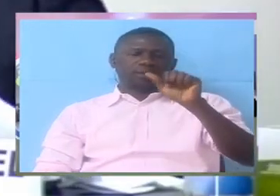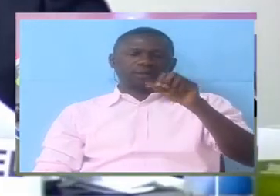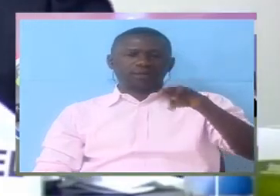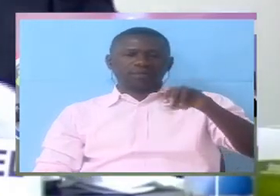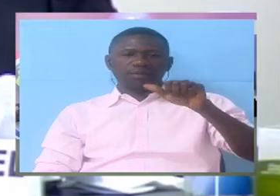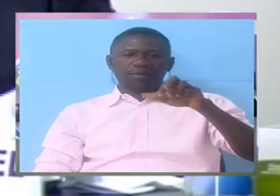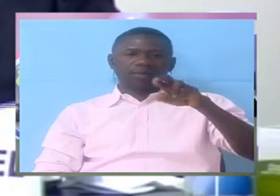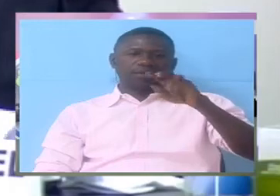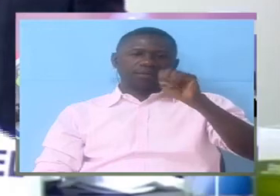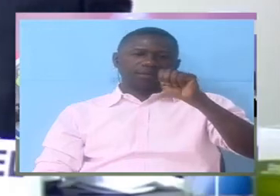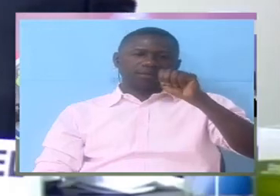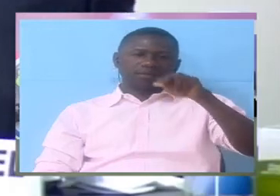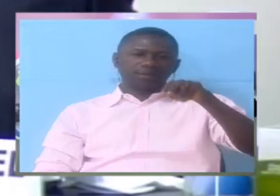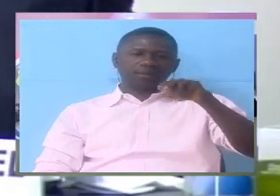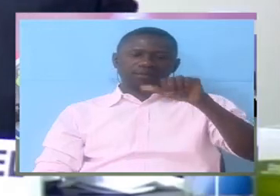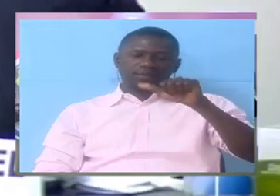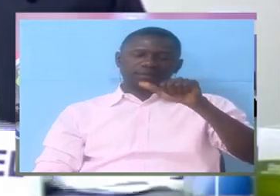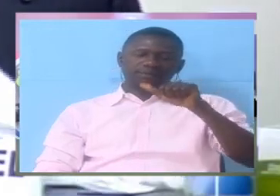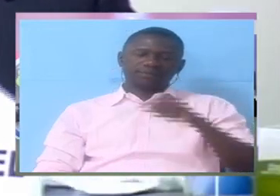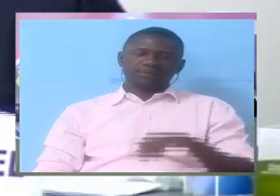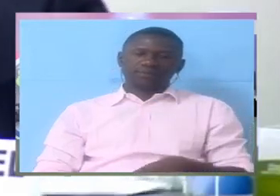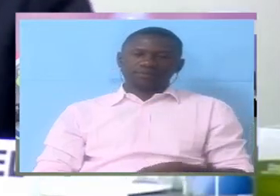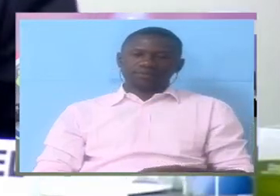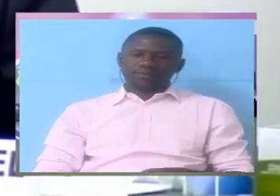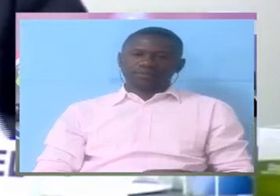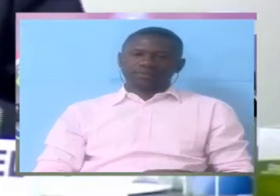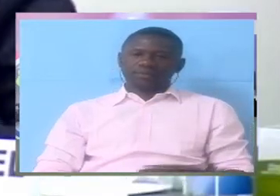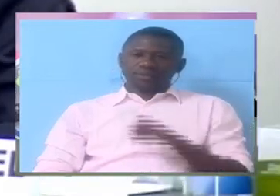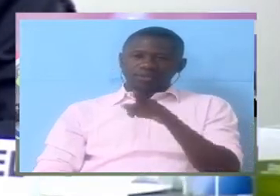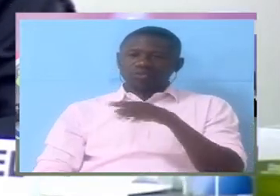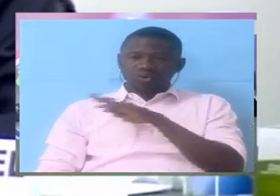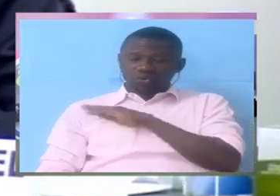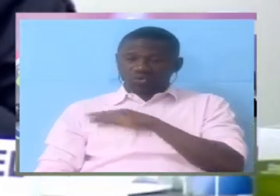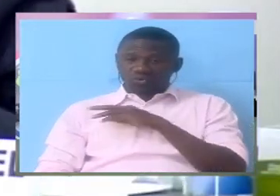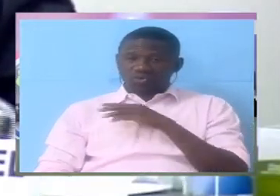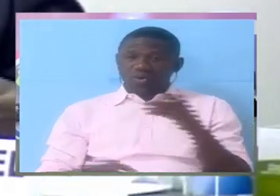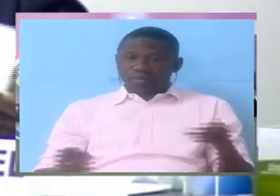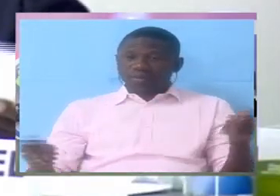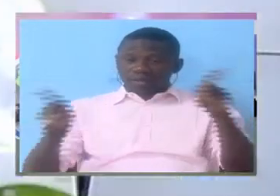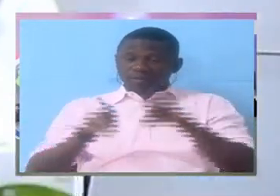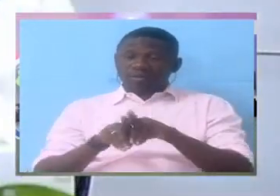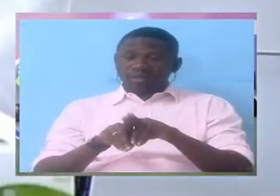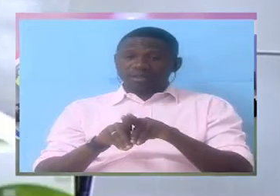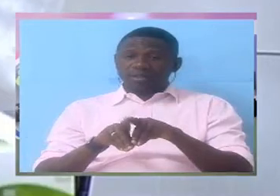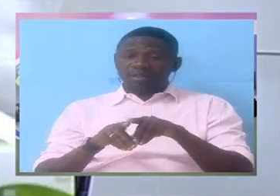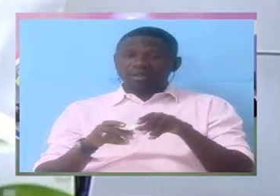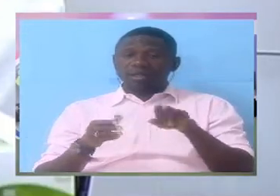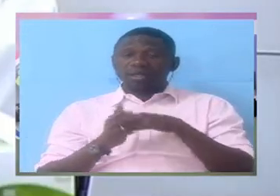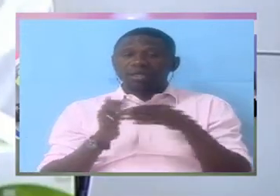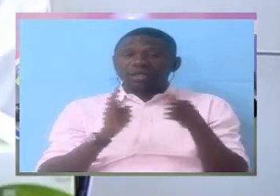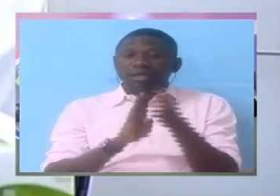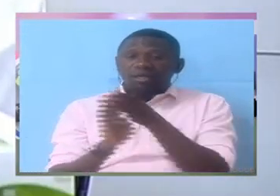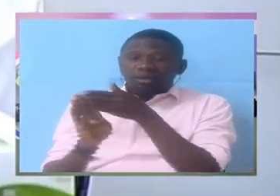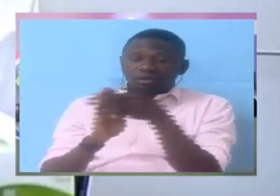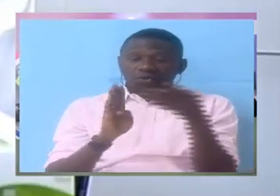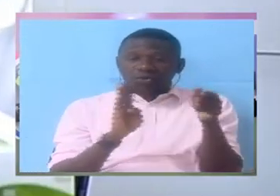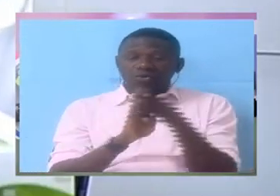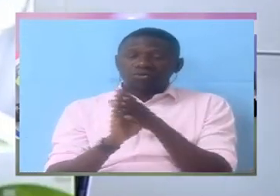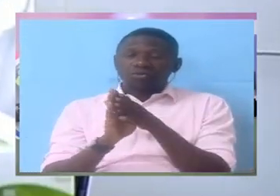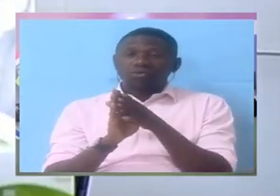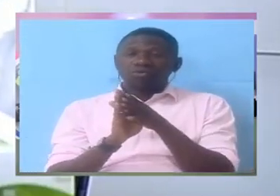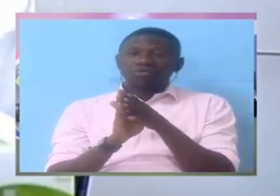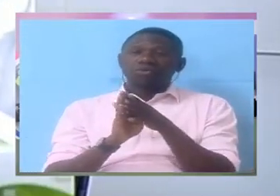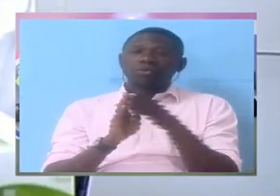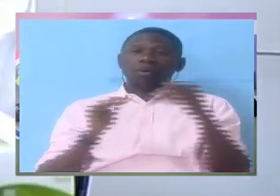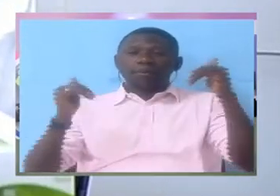participate in negotiations between MFDC and Senegal? Yeah, when I da bulata kachandiro to fana meya